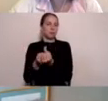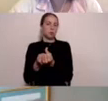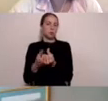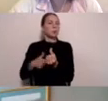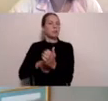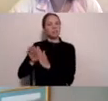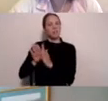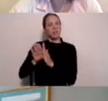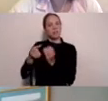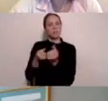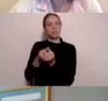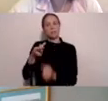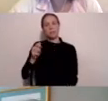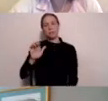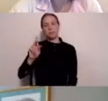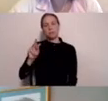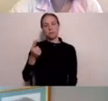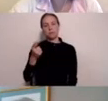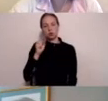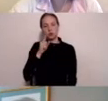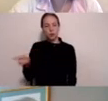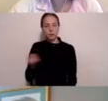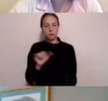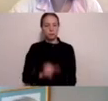them also. Next slide.